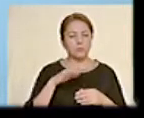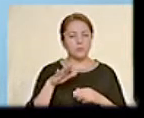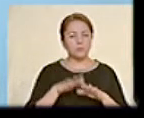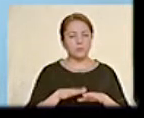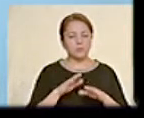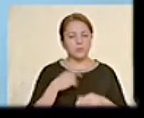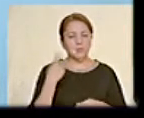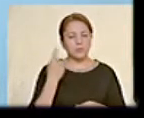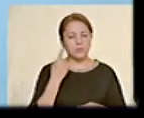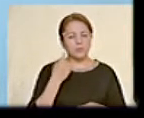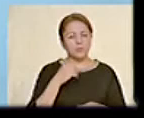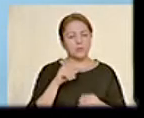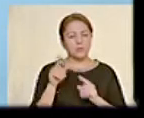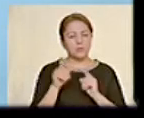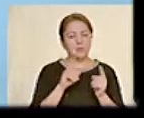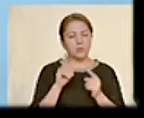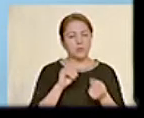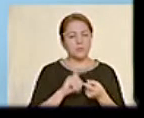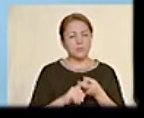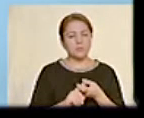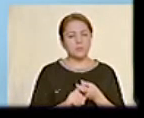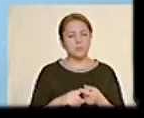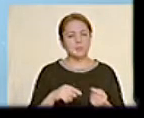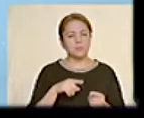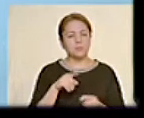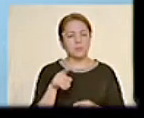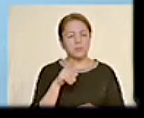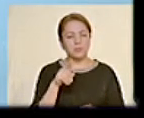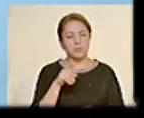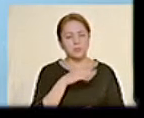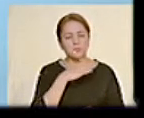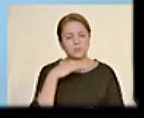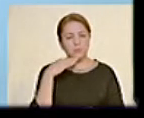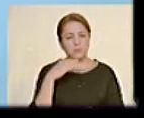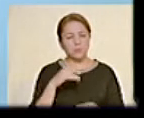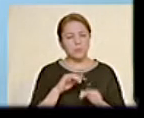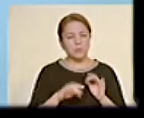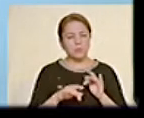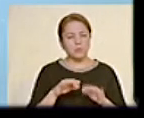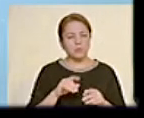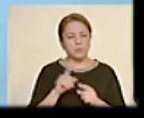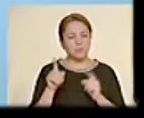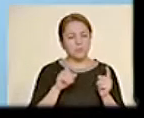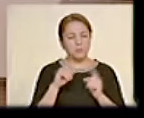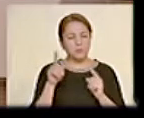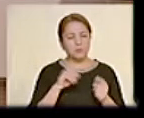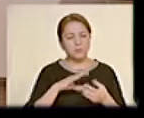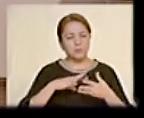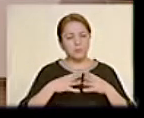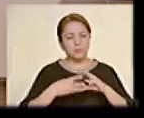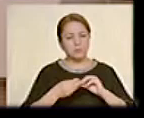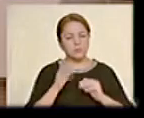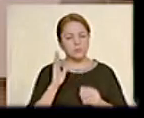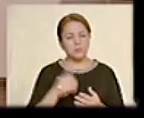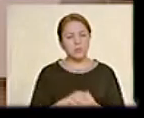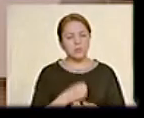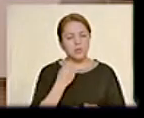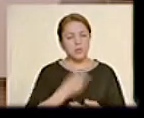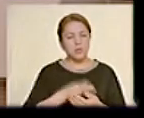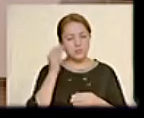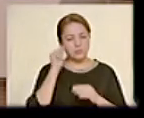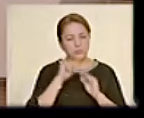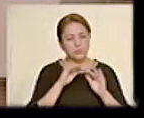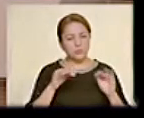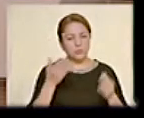yagona tarmoqqa birlashtirilgan minglab kompyuter tarmoqlarining majmui hisoblanadi. Aziz o'quvchilar,